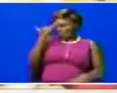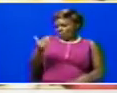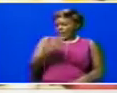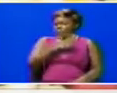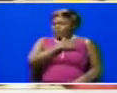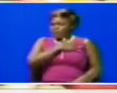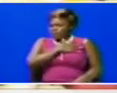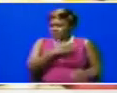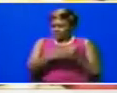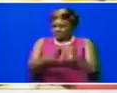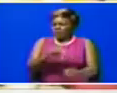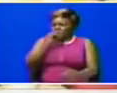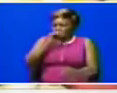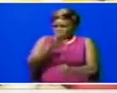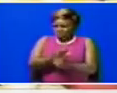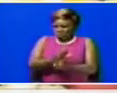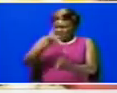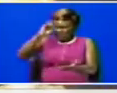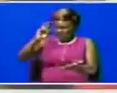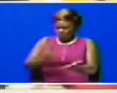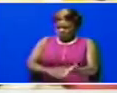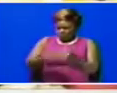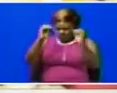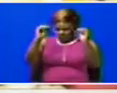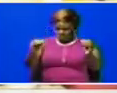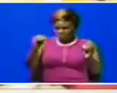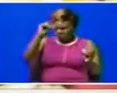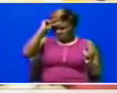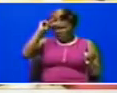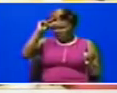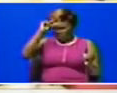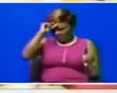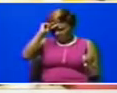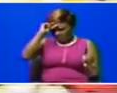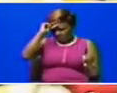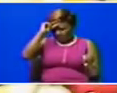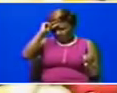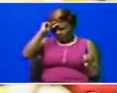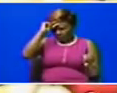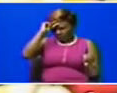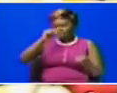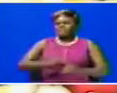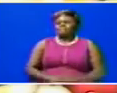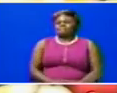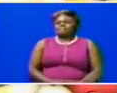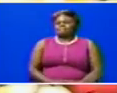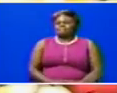NASA leadership has vowed not to recognize his government. Chris Dairo, KTN News in Nairobi.